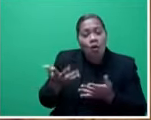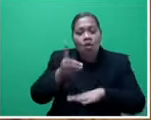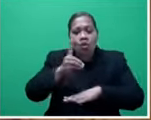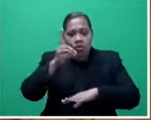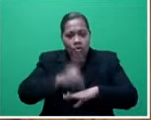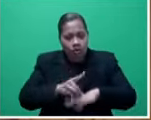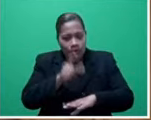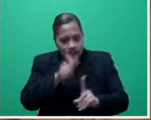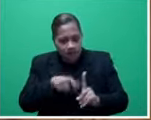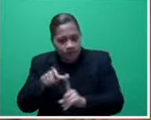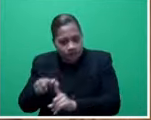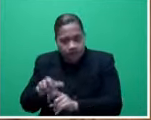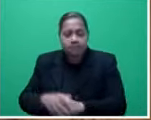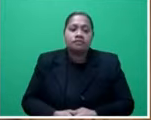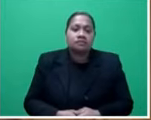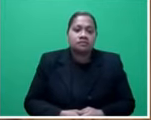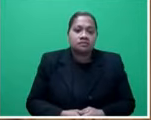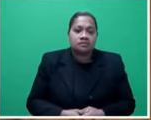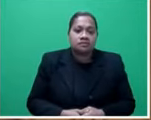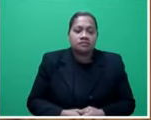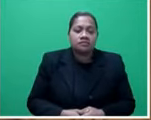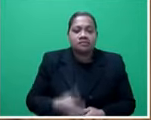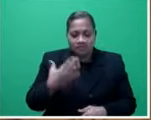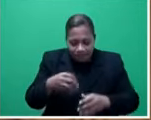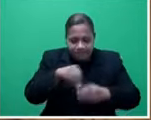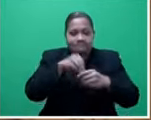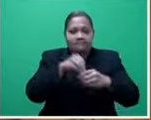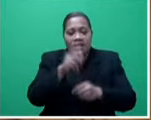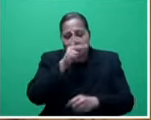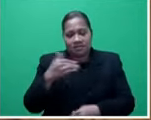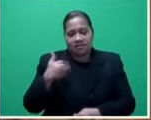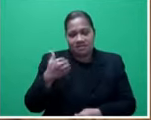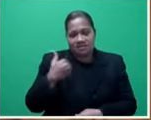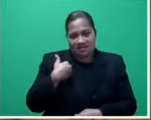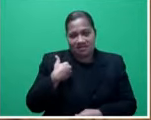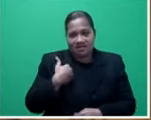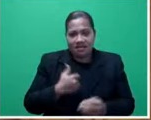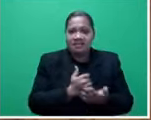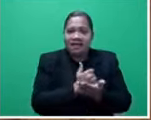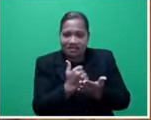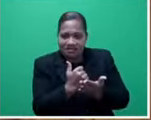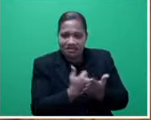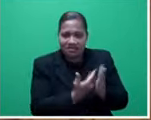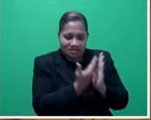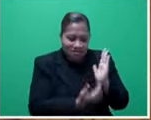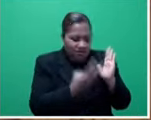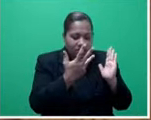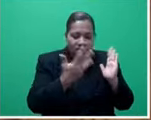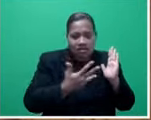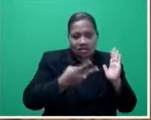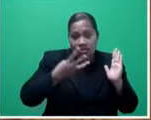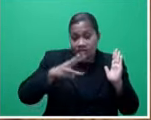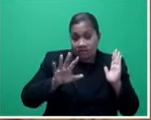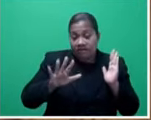is included under the Public Health Regulation 2004 in the Public Health Act of 1935. The